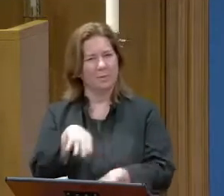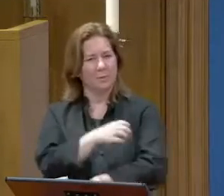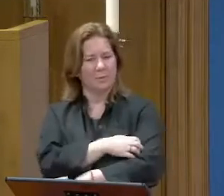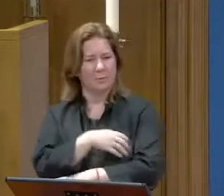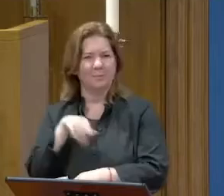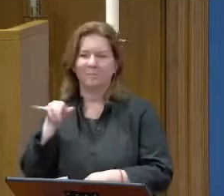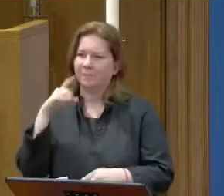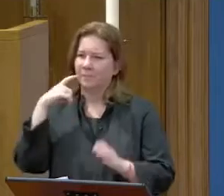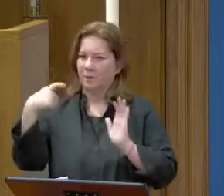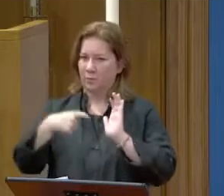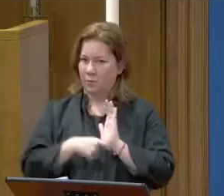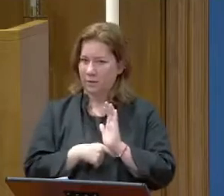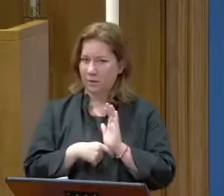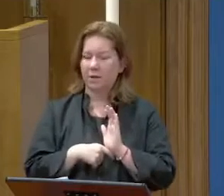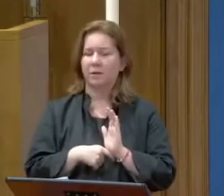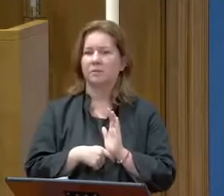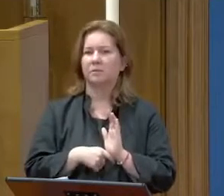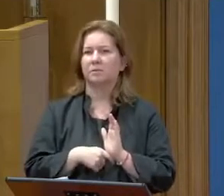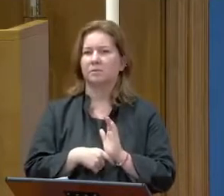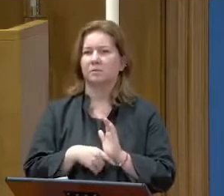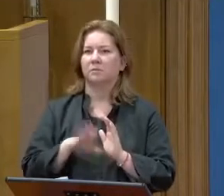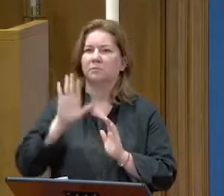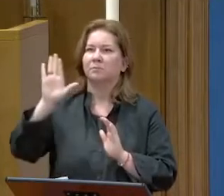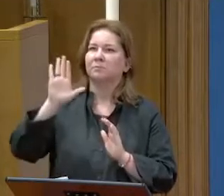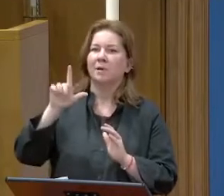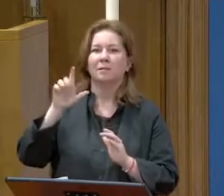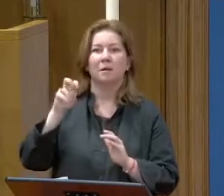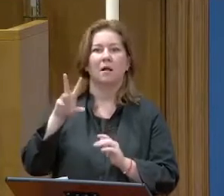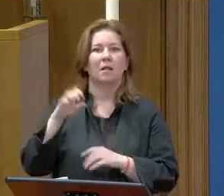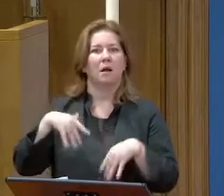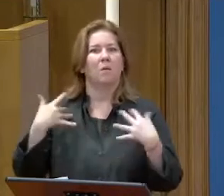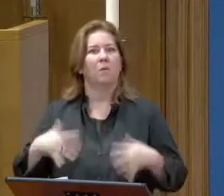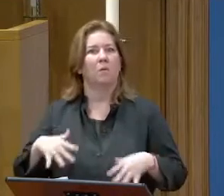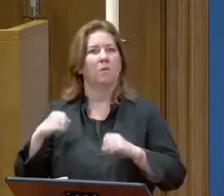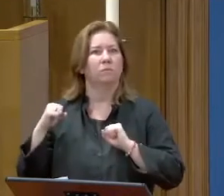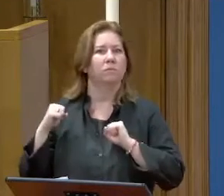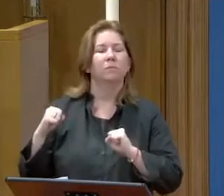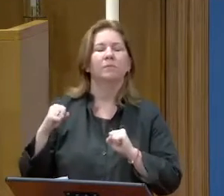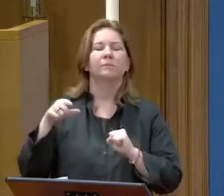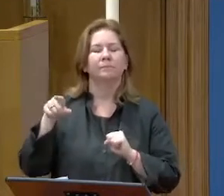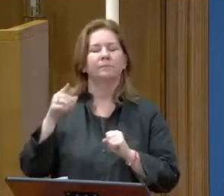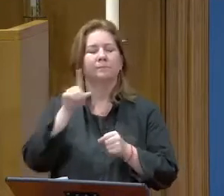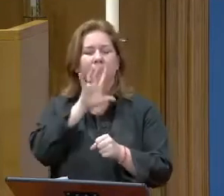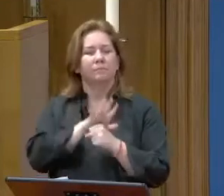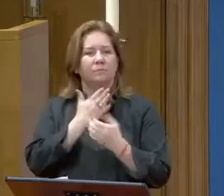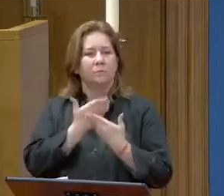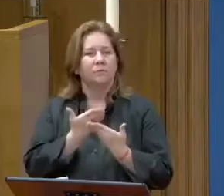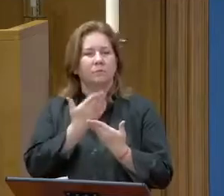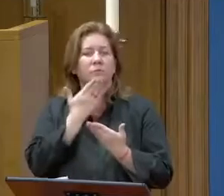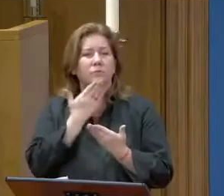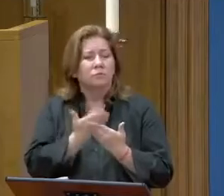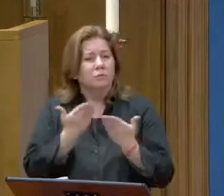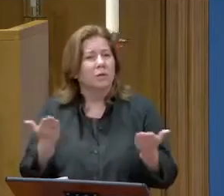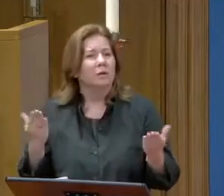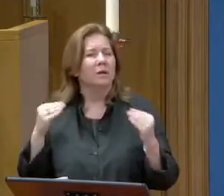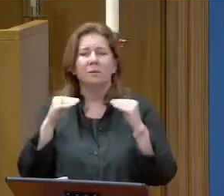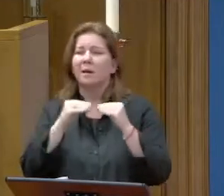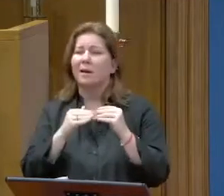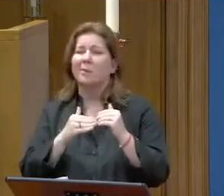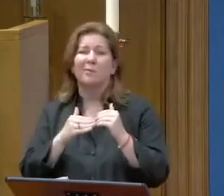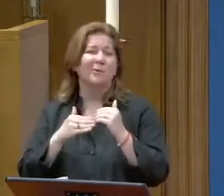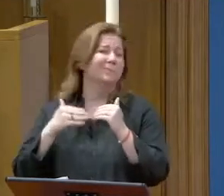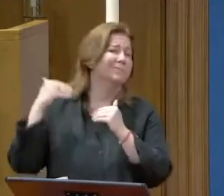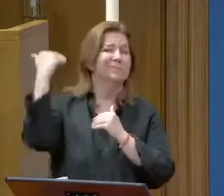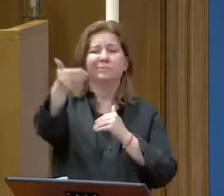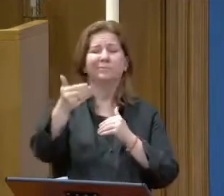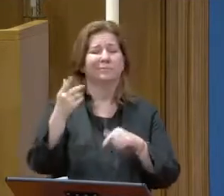It recognizes the immense love of God, and it promises us good things that are beyond our understanding.